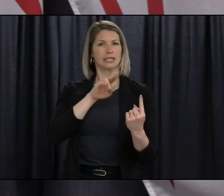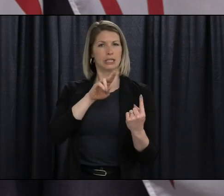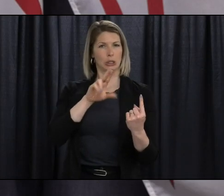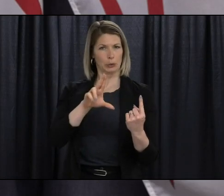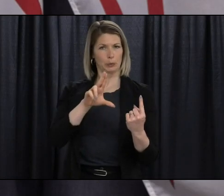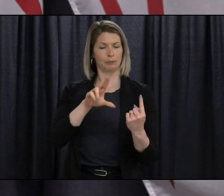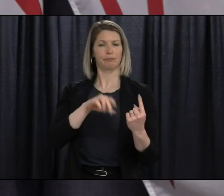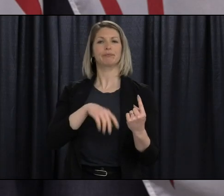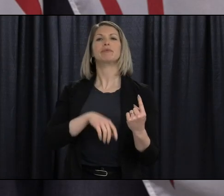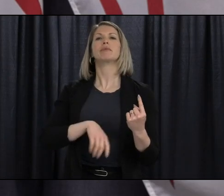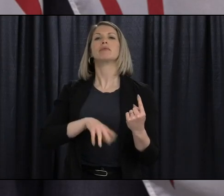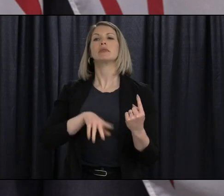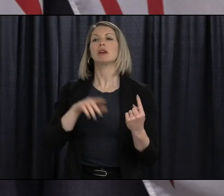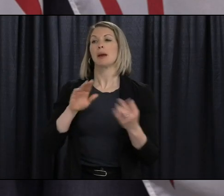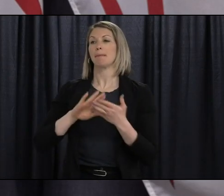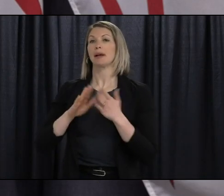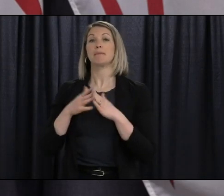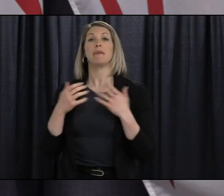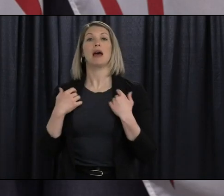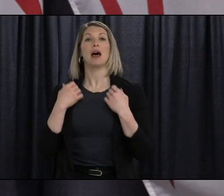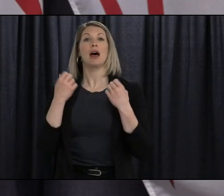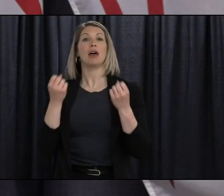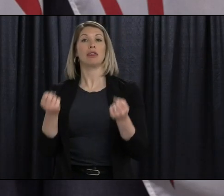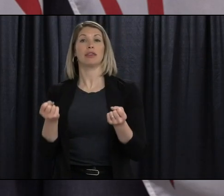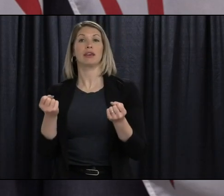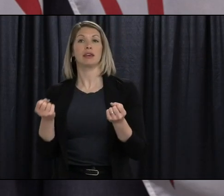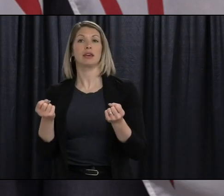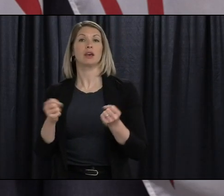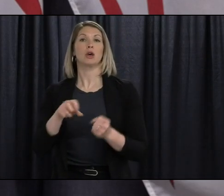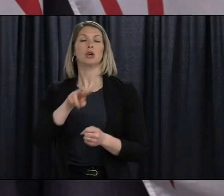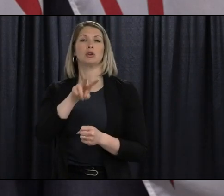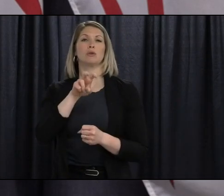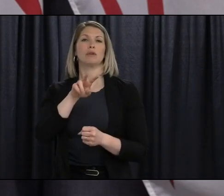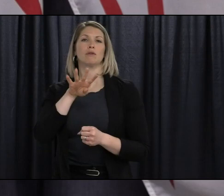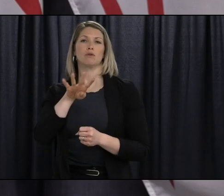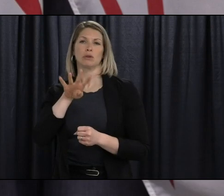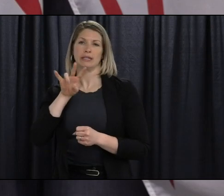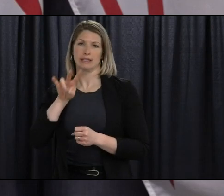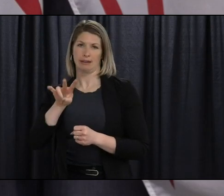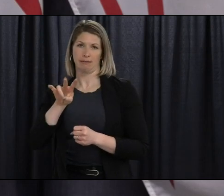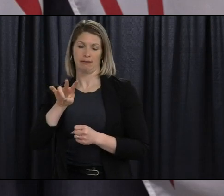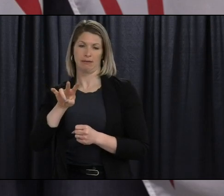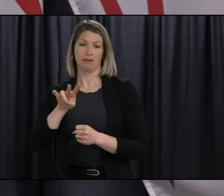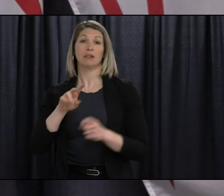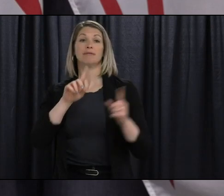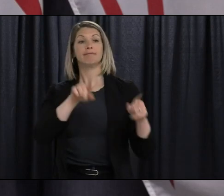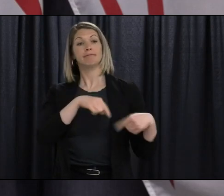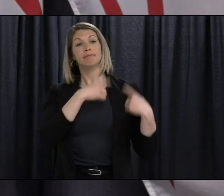247 people have now recovered, and in total we have tested 10,152 people.